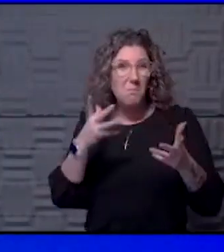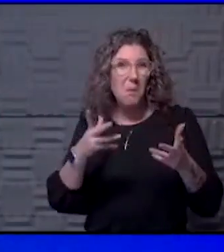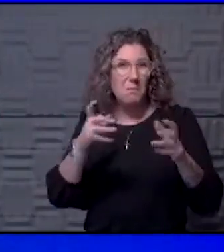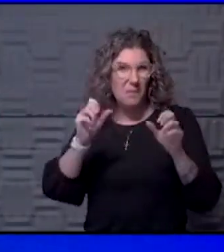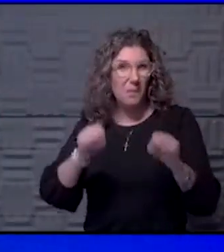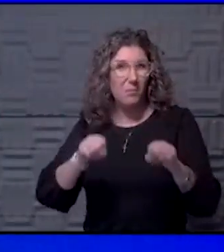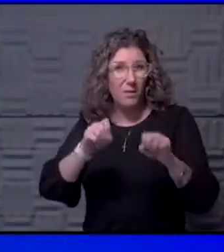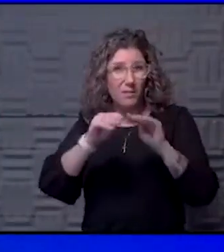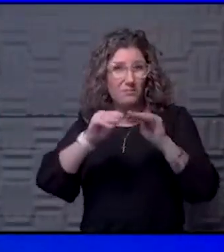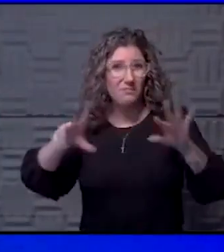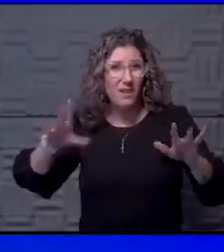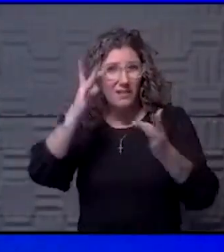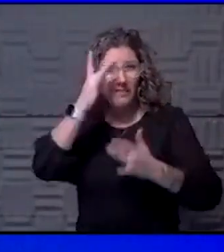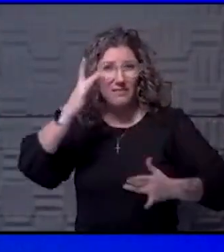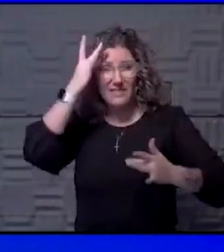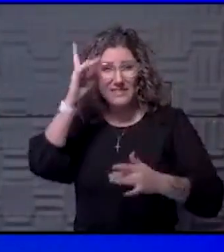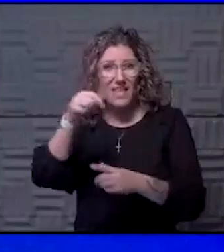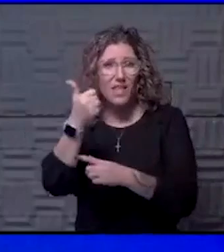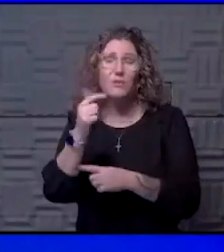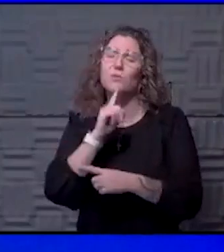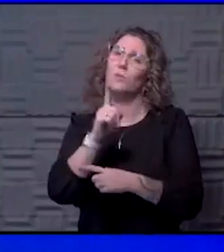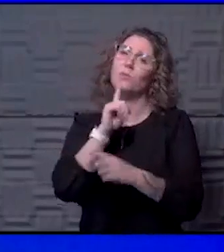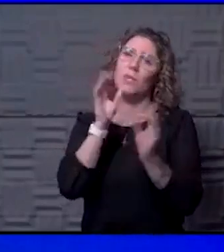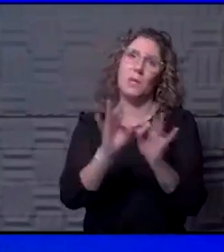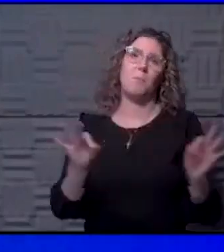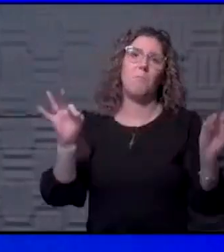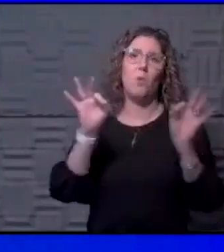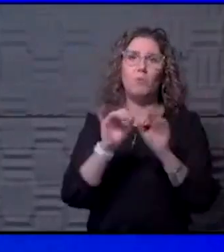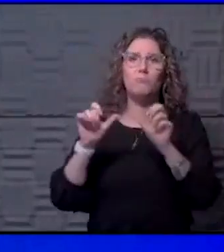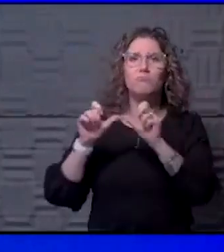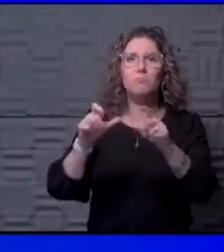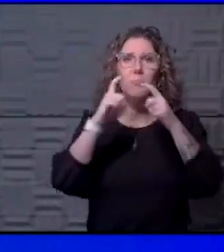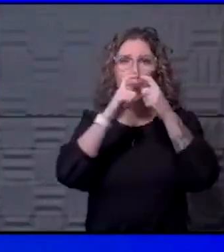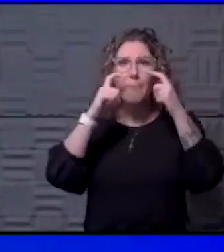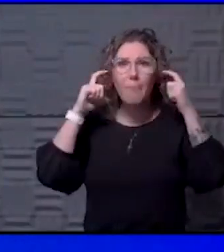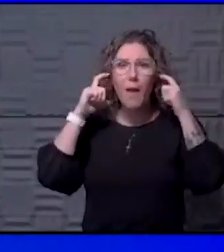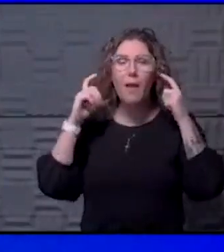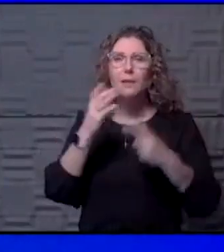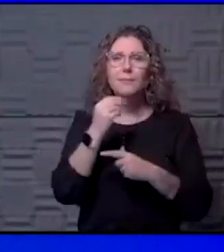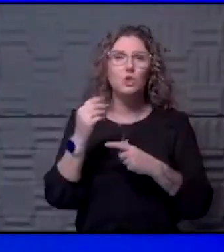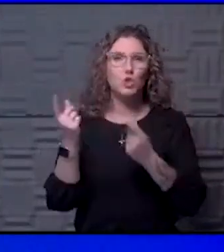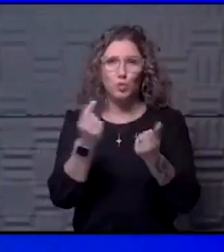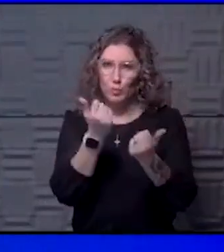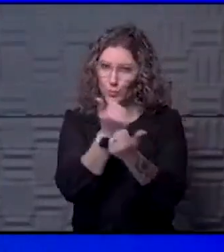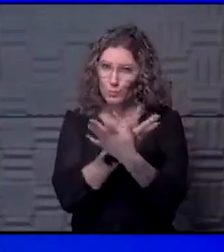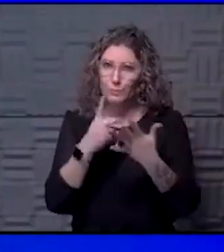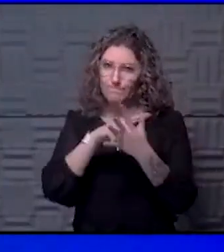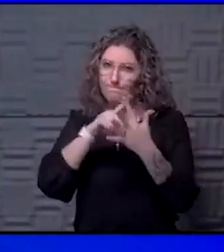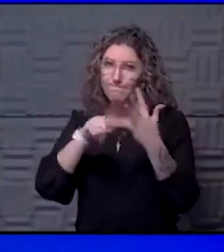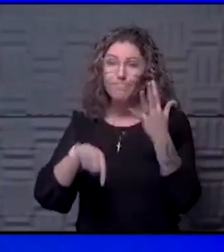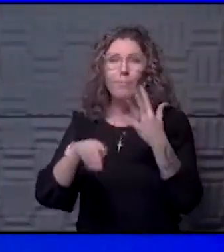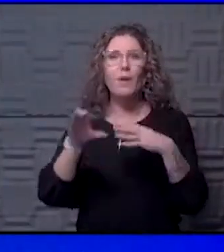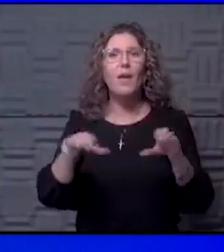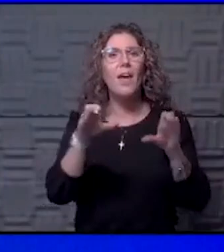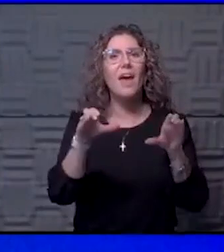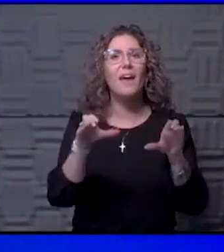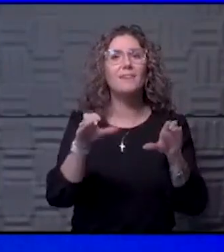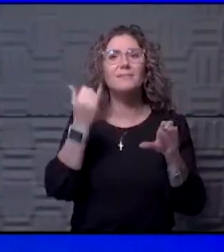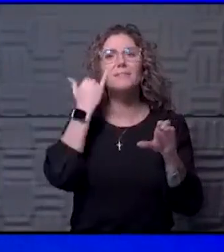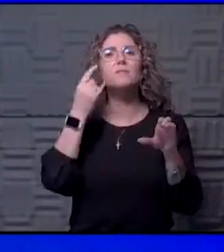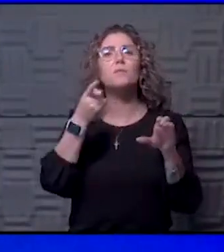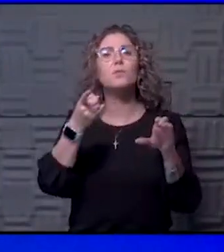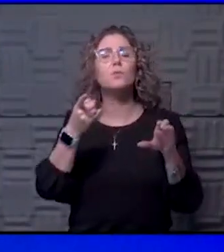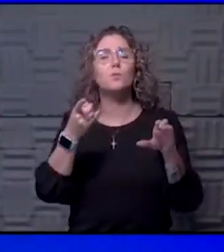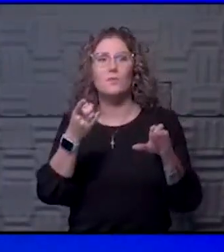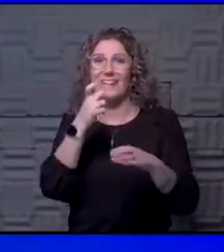the disease to others. And so it is vitally important to continue to mask and do those things, and really act as if you